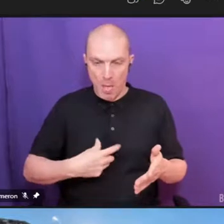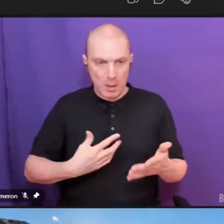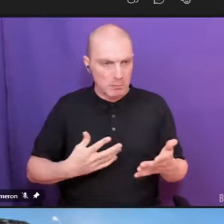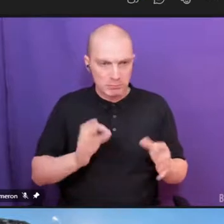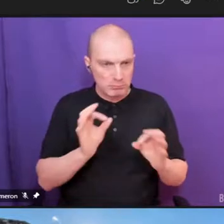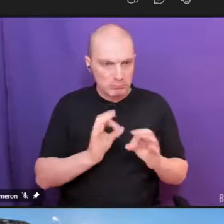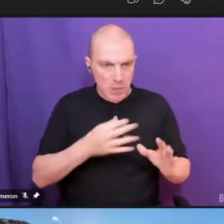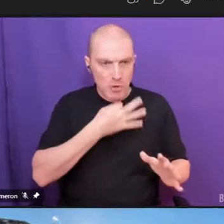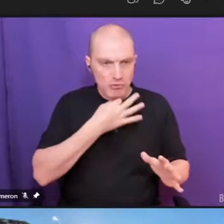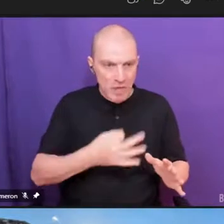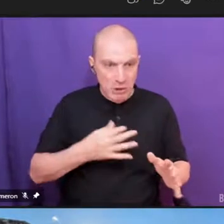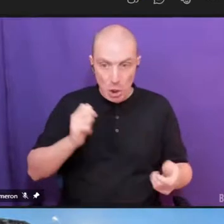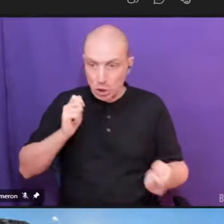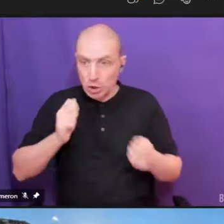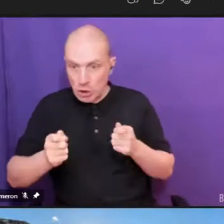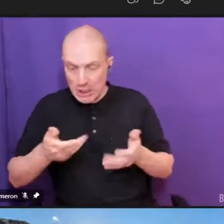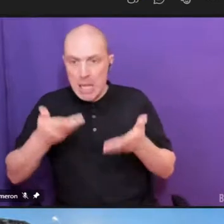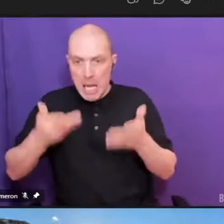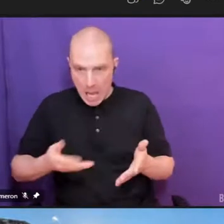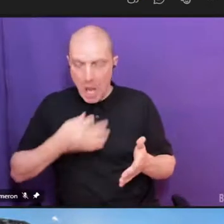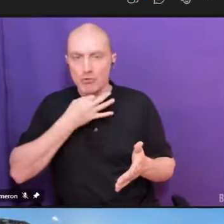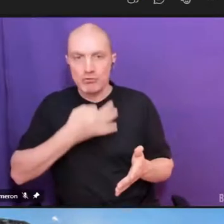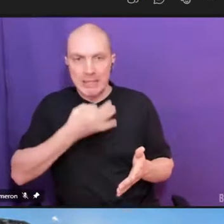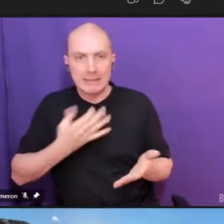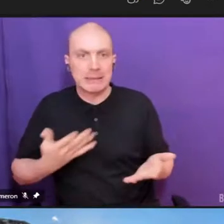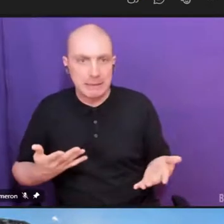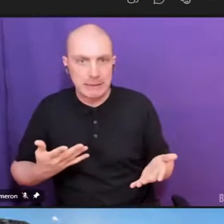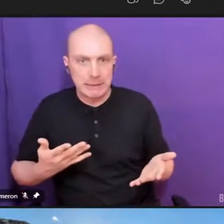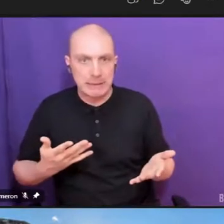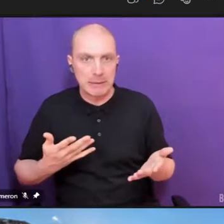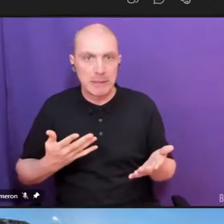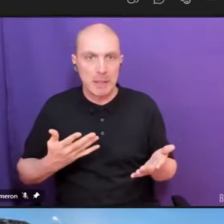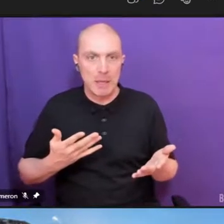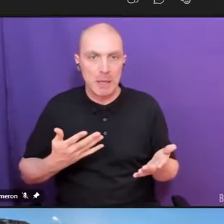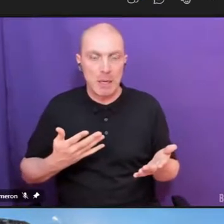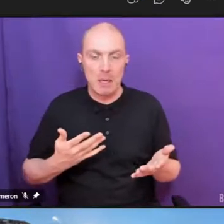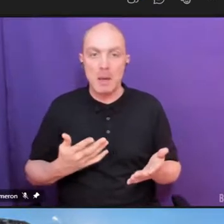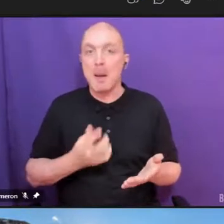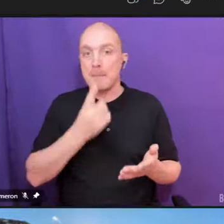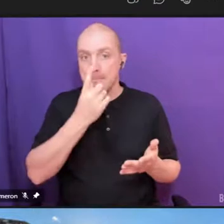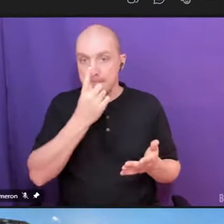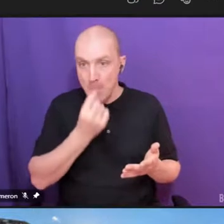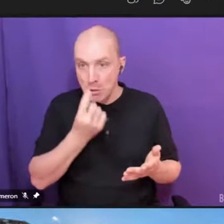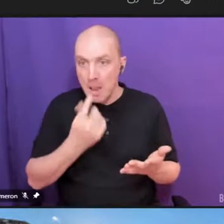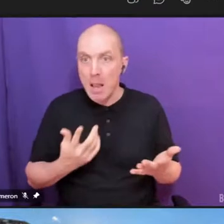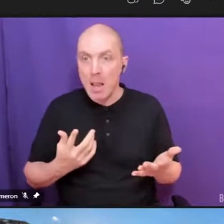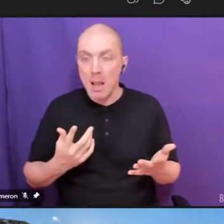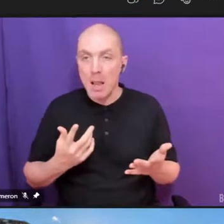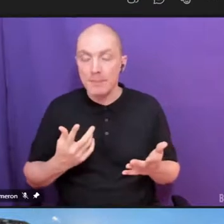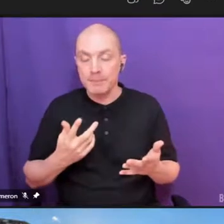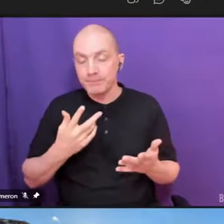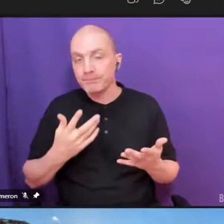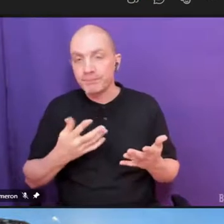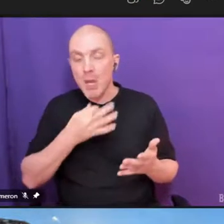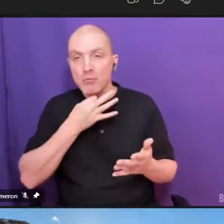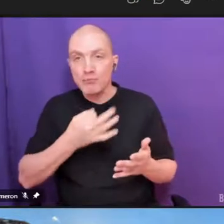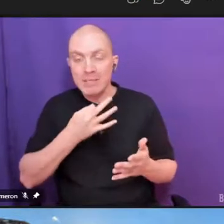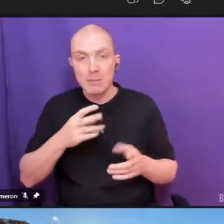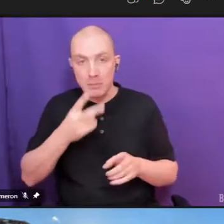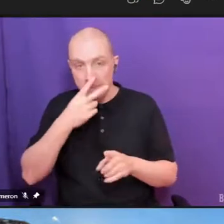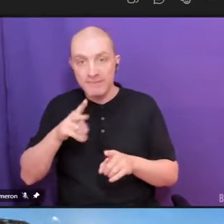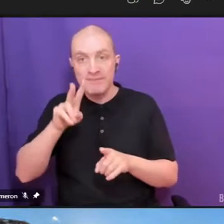insurance may or may not be valid. It also may result in fraud, whether as a result